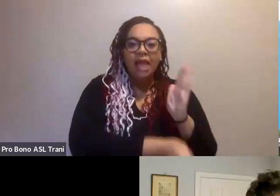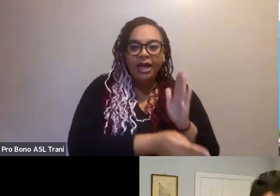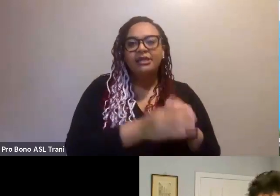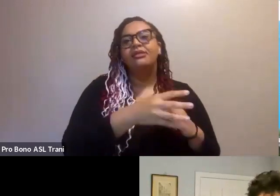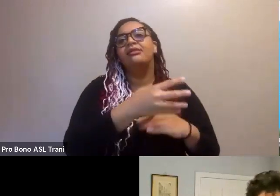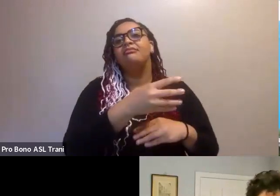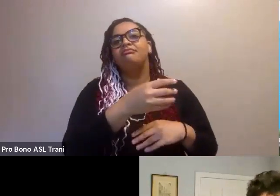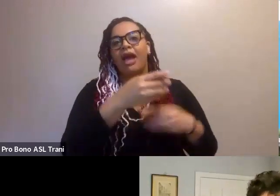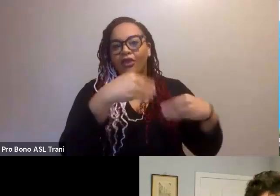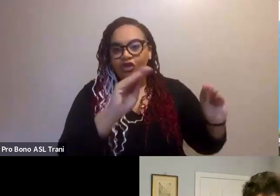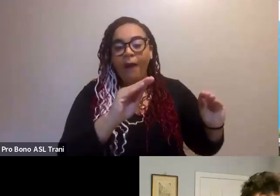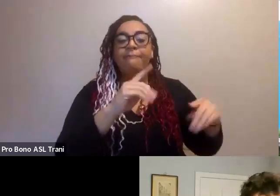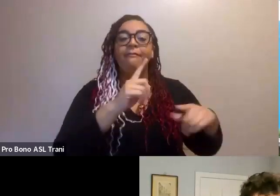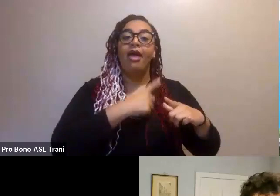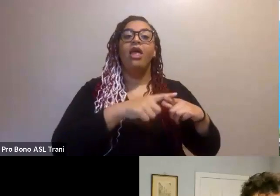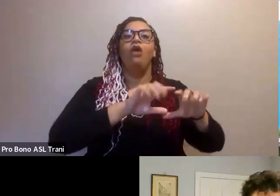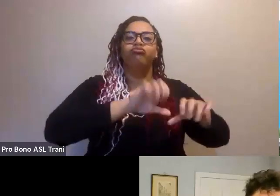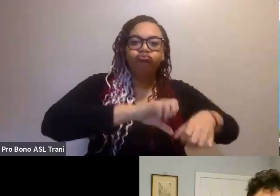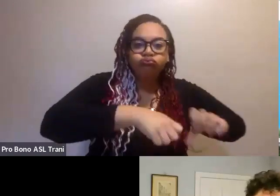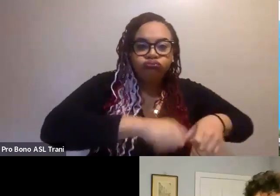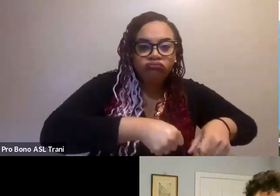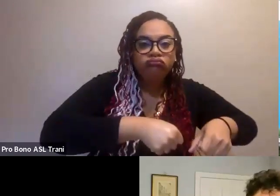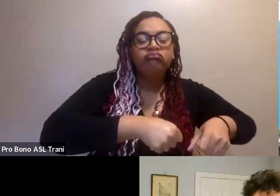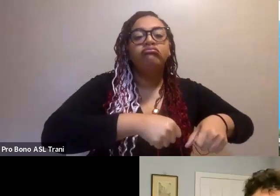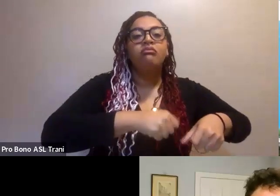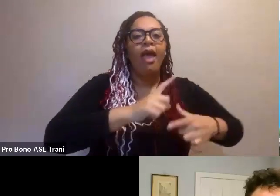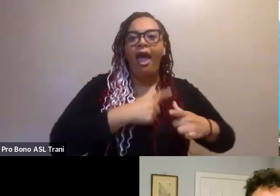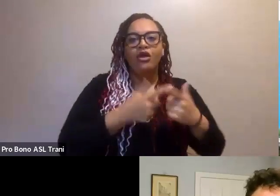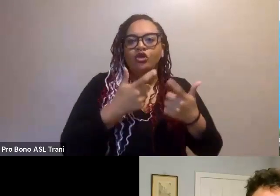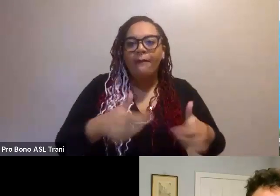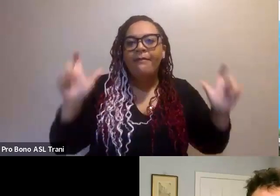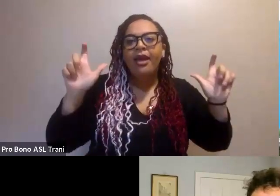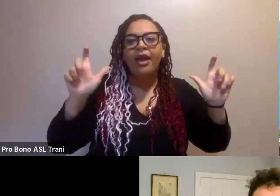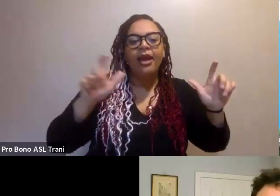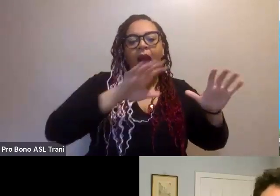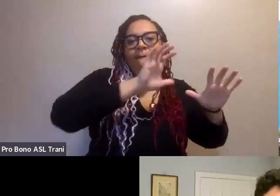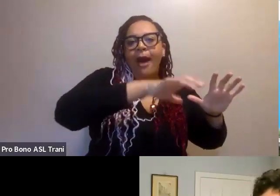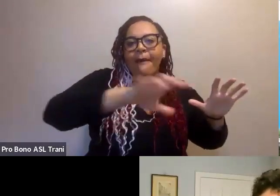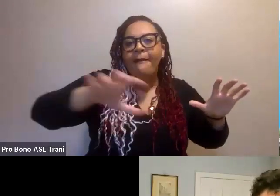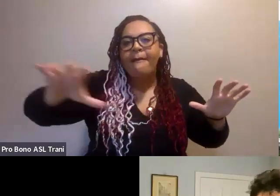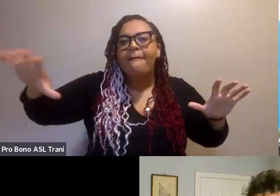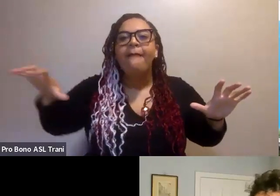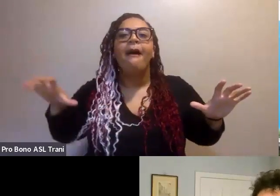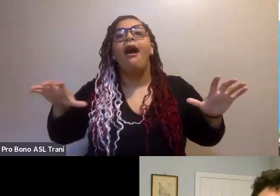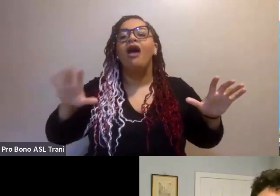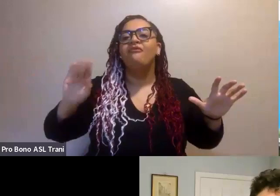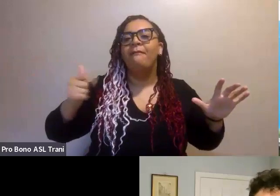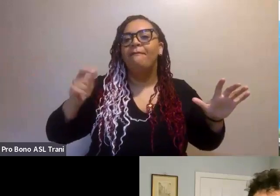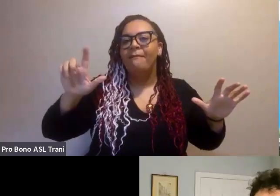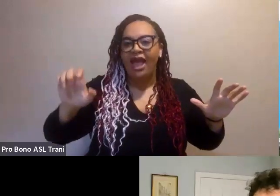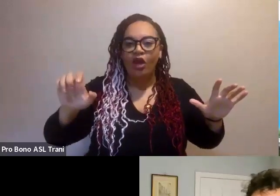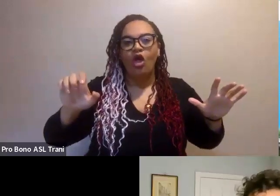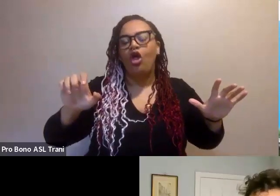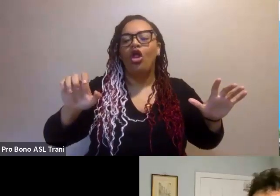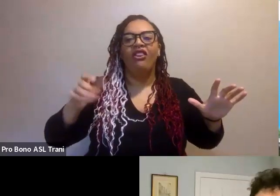paper bag. You roll that bag down and then just do a big platter of like all the bagel fixings, right? You can do your